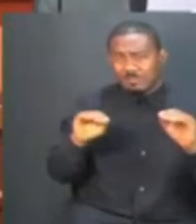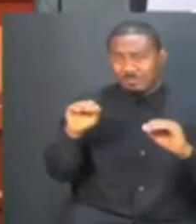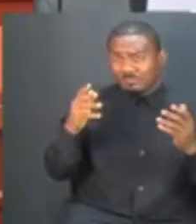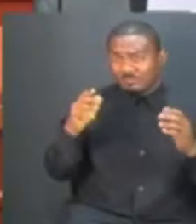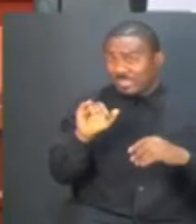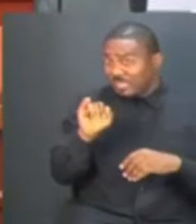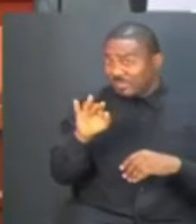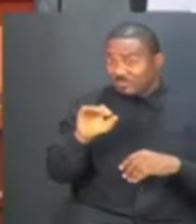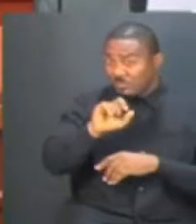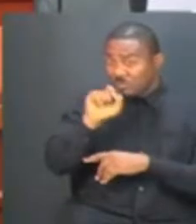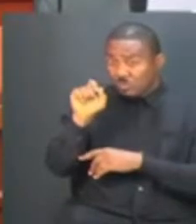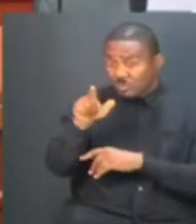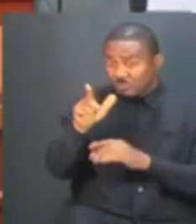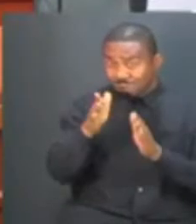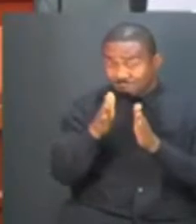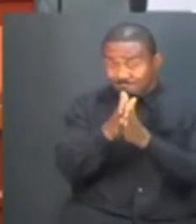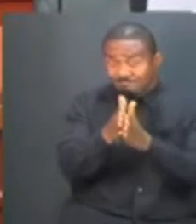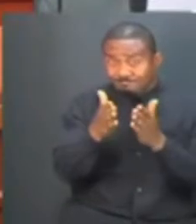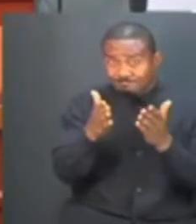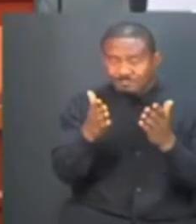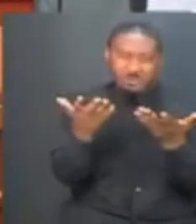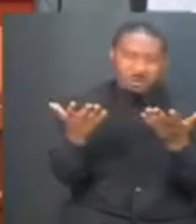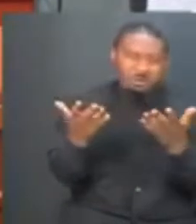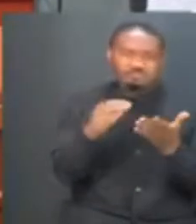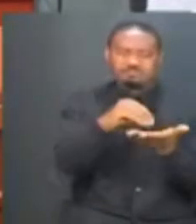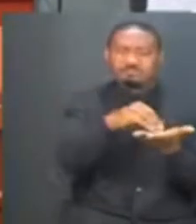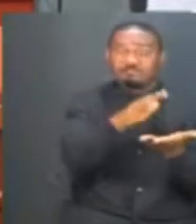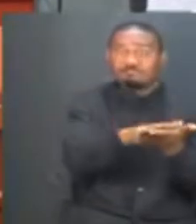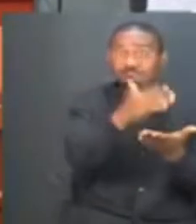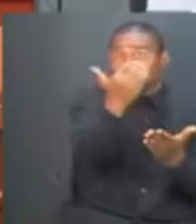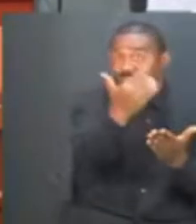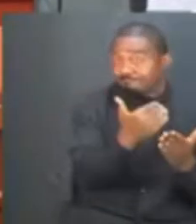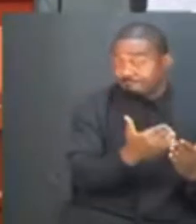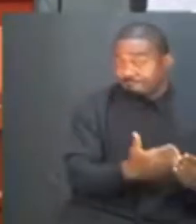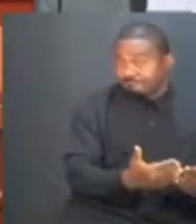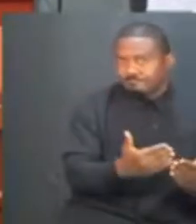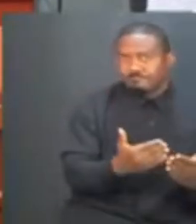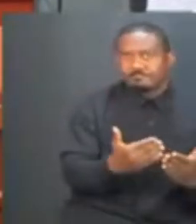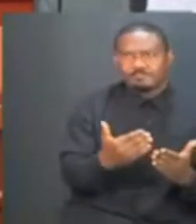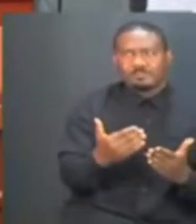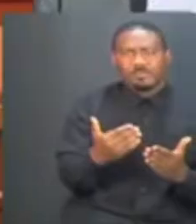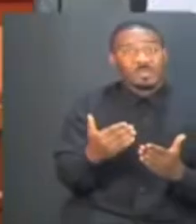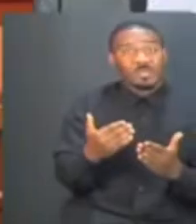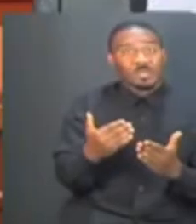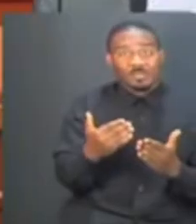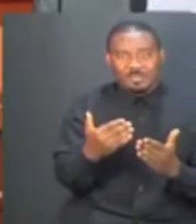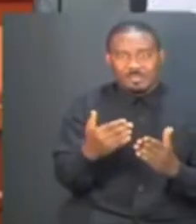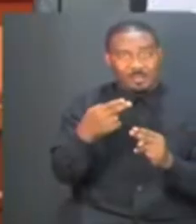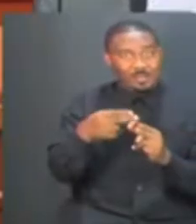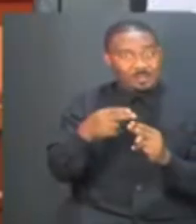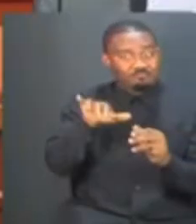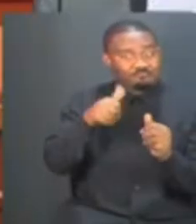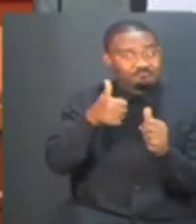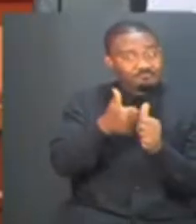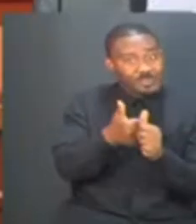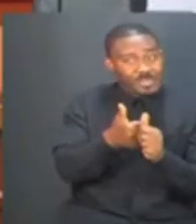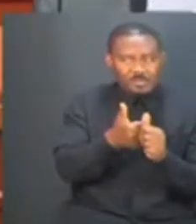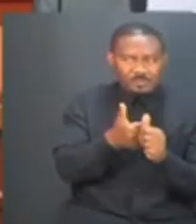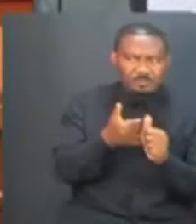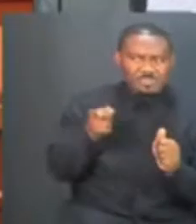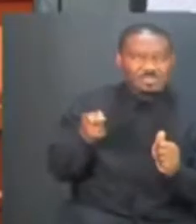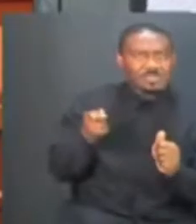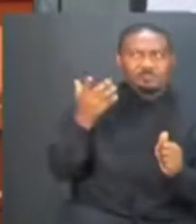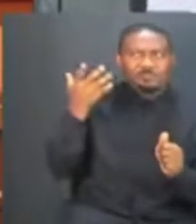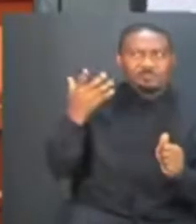question has been programmed and the person in whose name the question stands is not available to ask